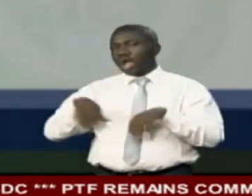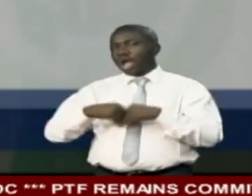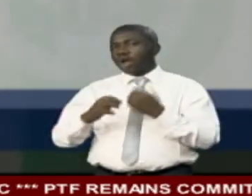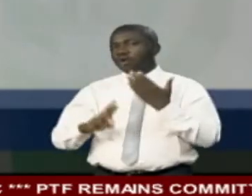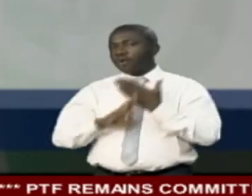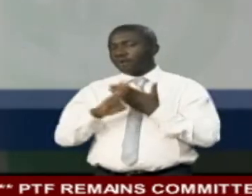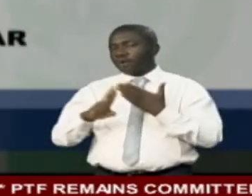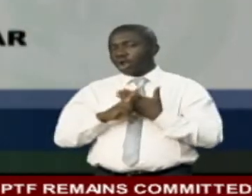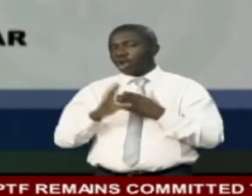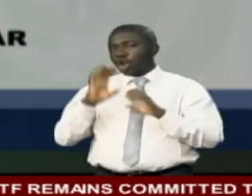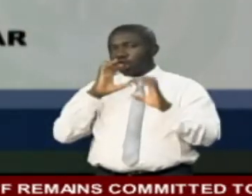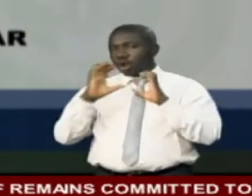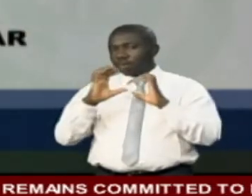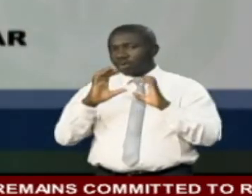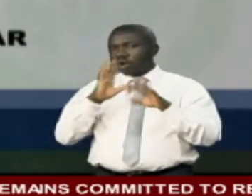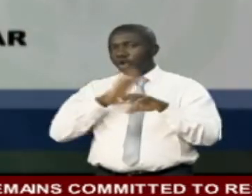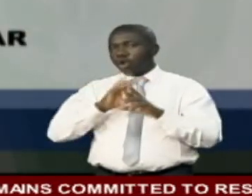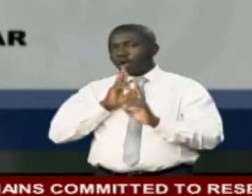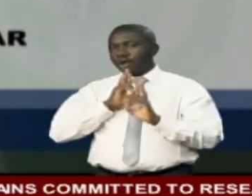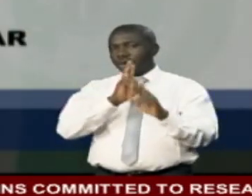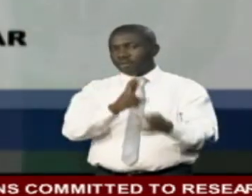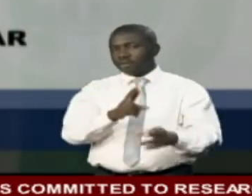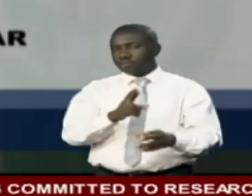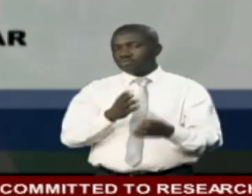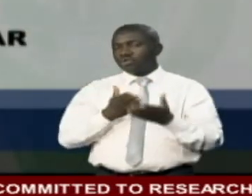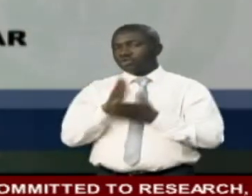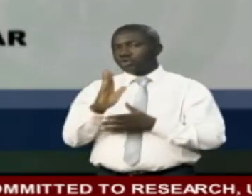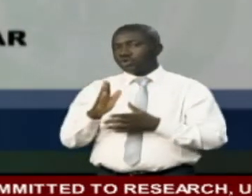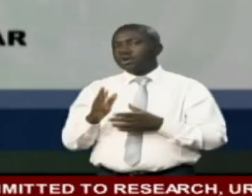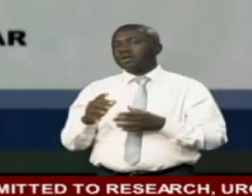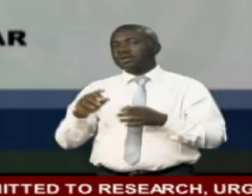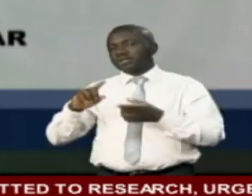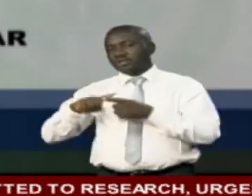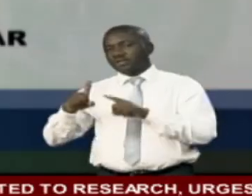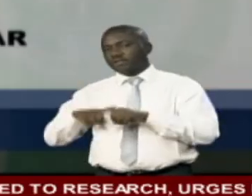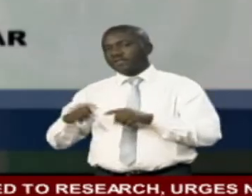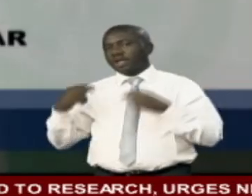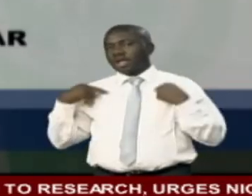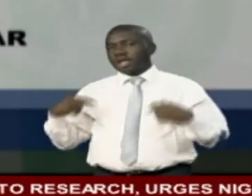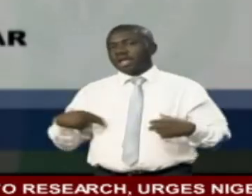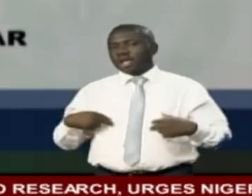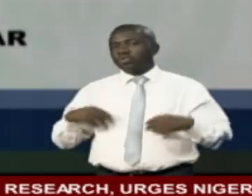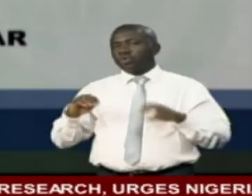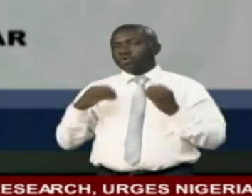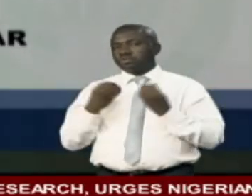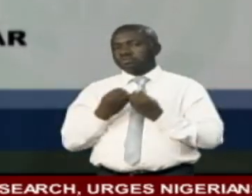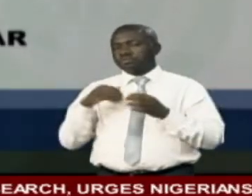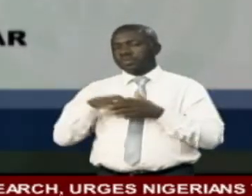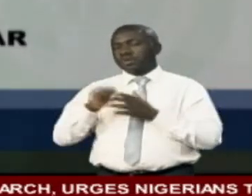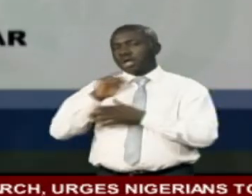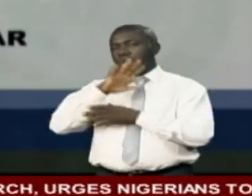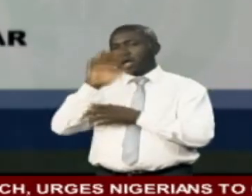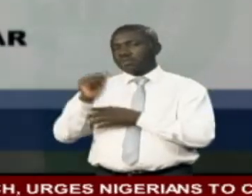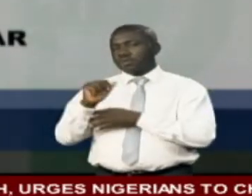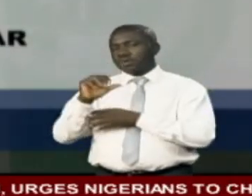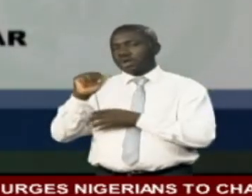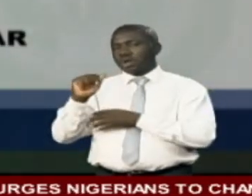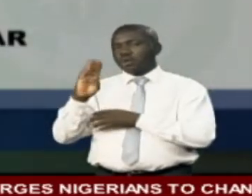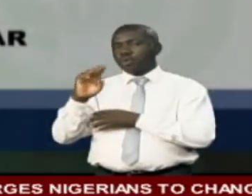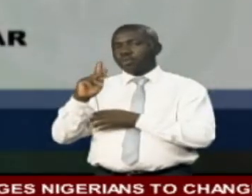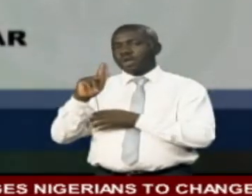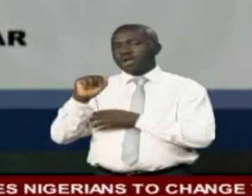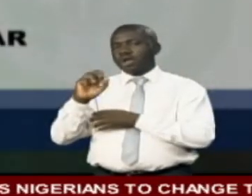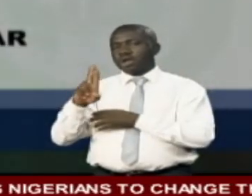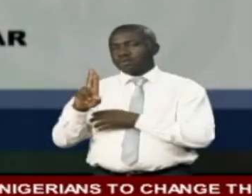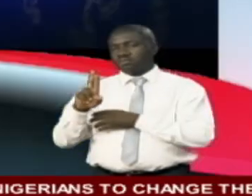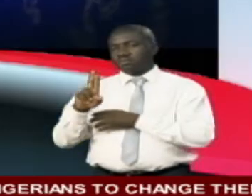of COVID-19 response through relevant health agencies. In Abuja, Abubakar Usman Akwanga,